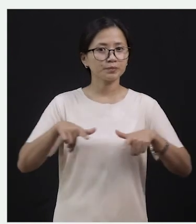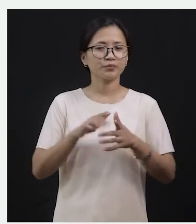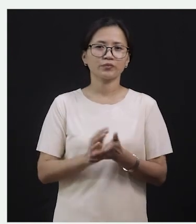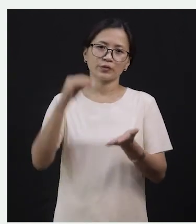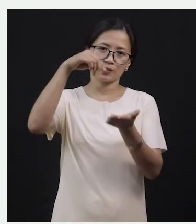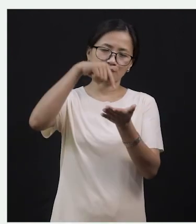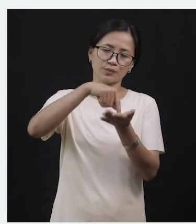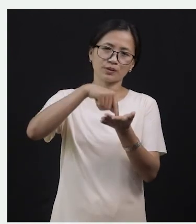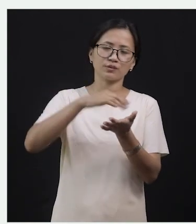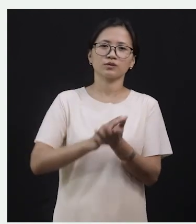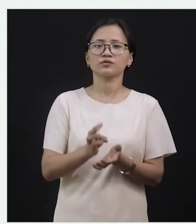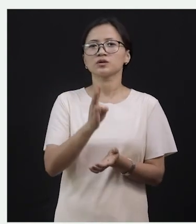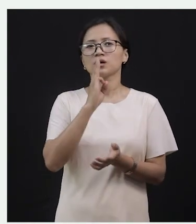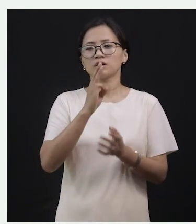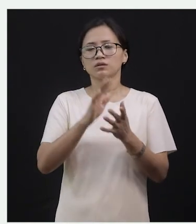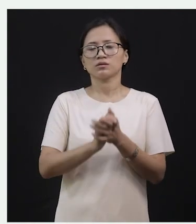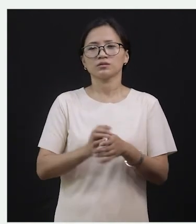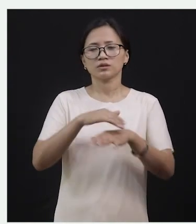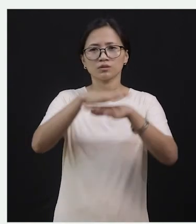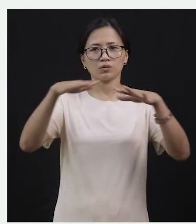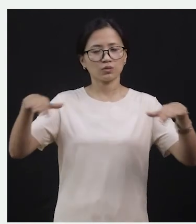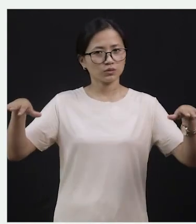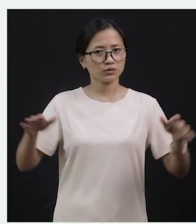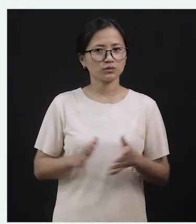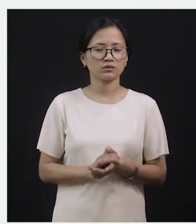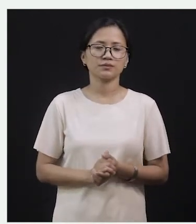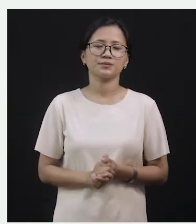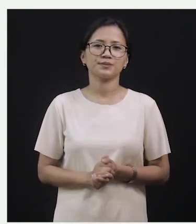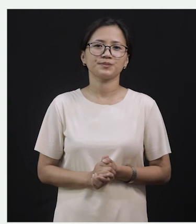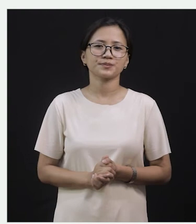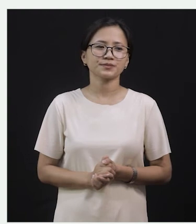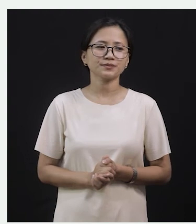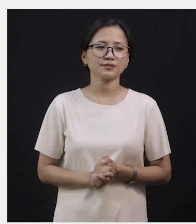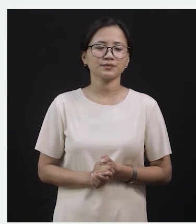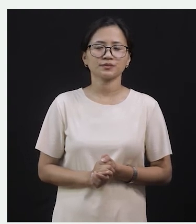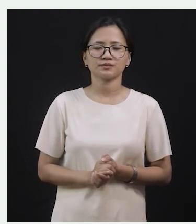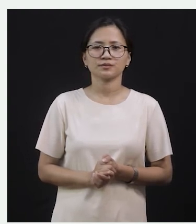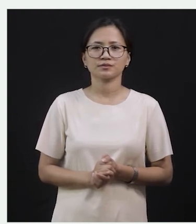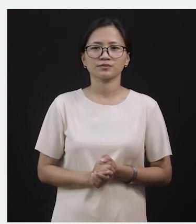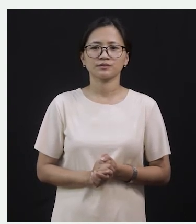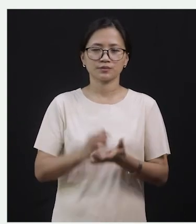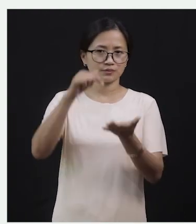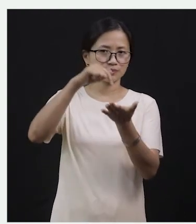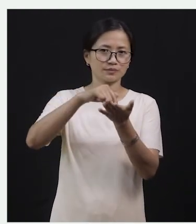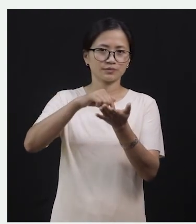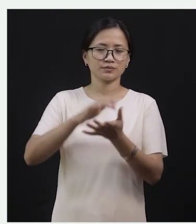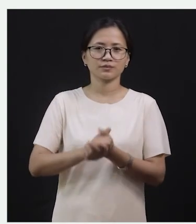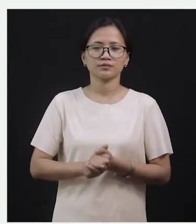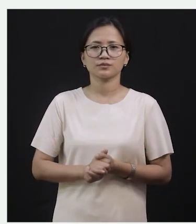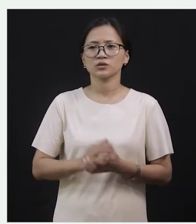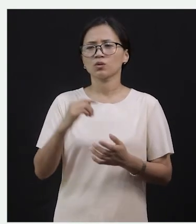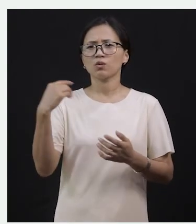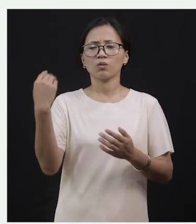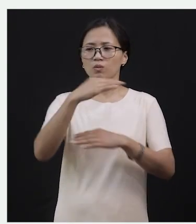the middle of oceans or seas. Okay, so because Australia is in the middle of